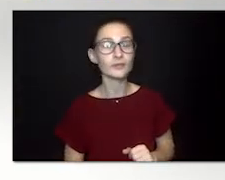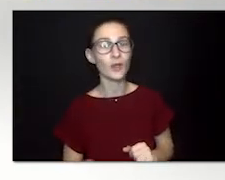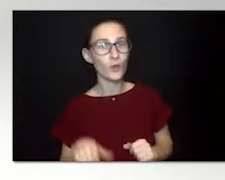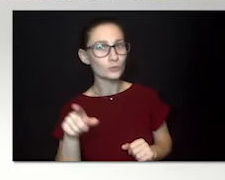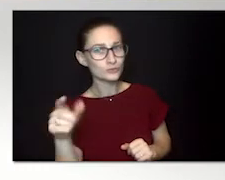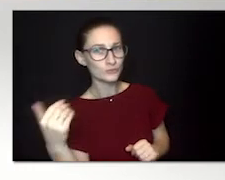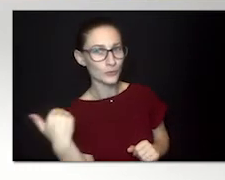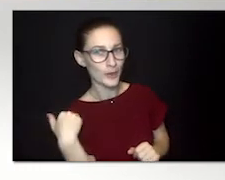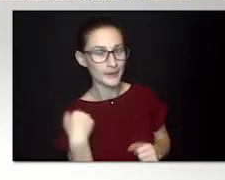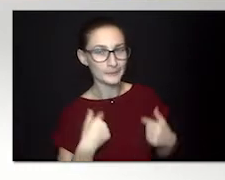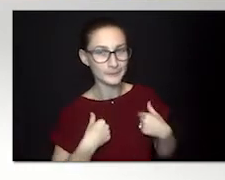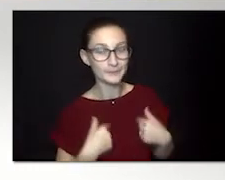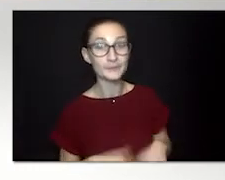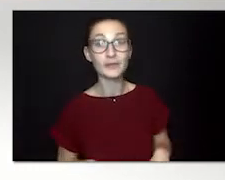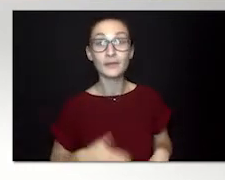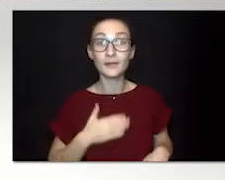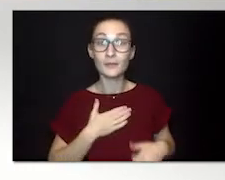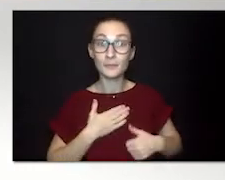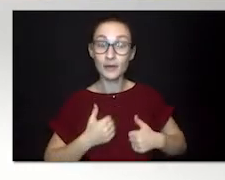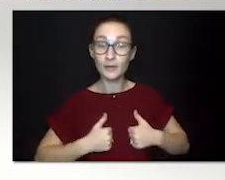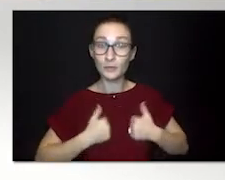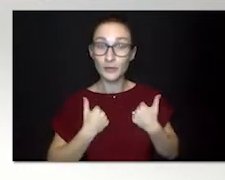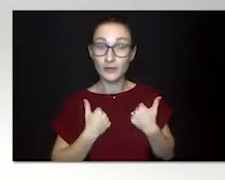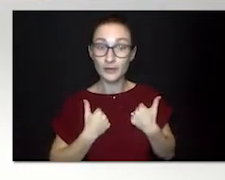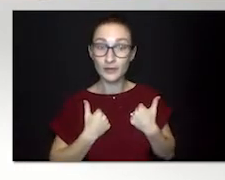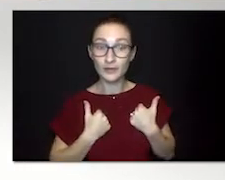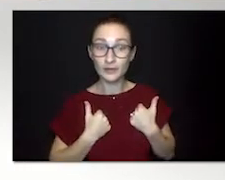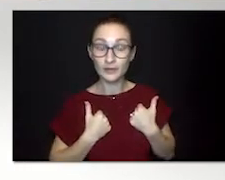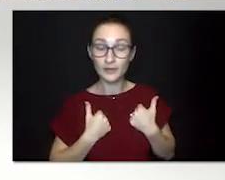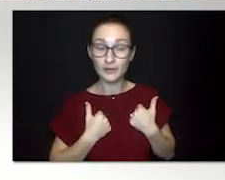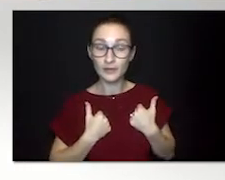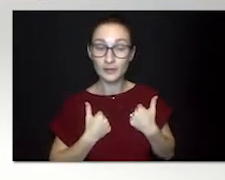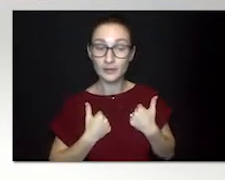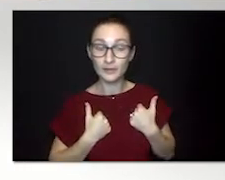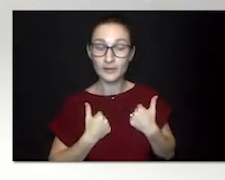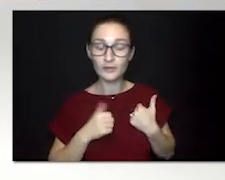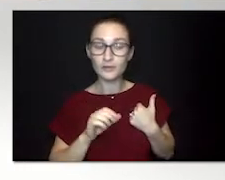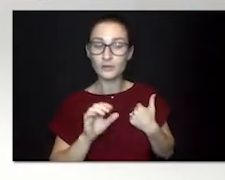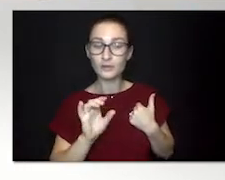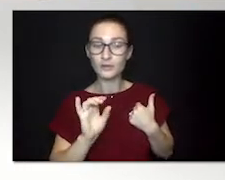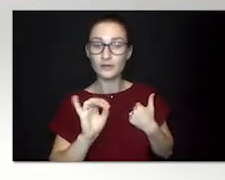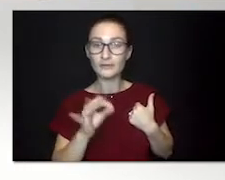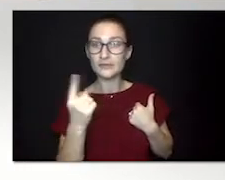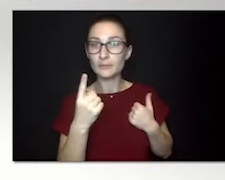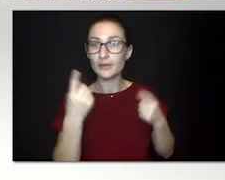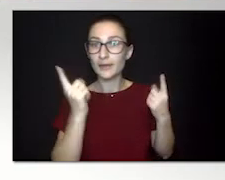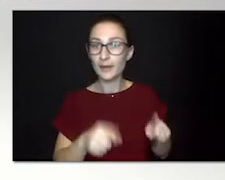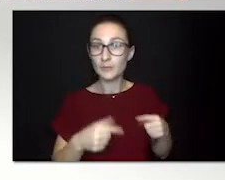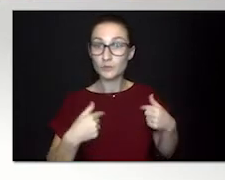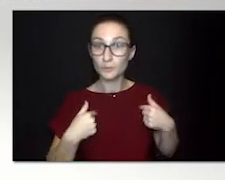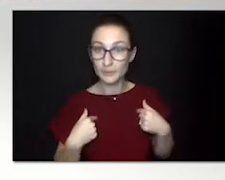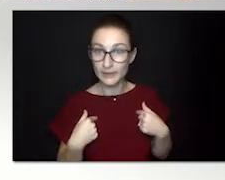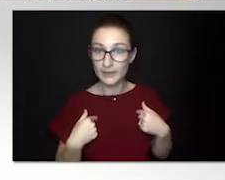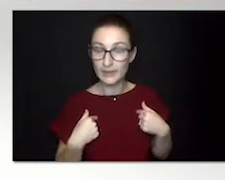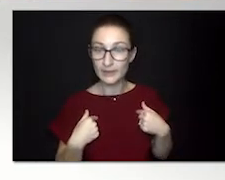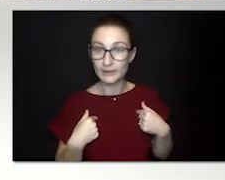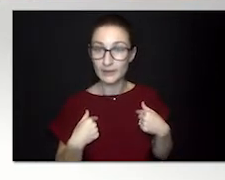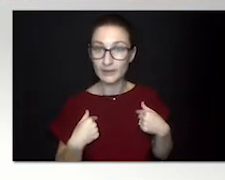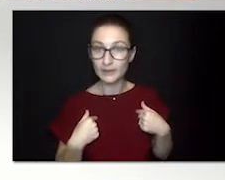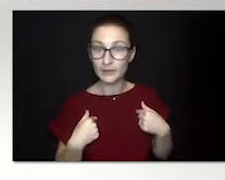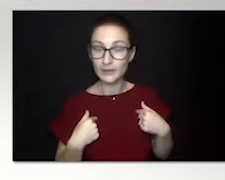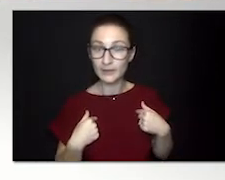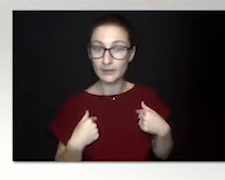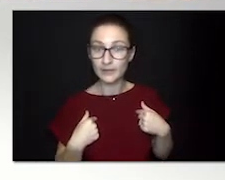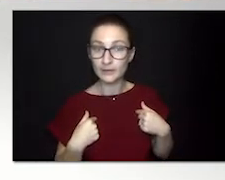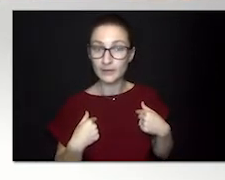she spurred something else. In my will, I have who I want to be the guardianship after if something happens to me. Will that suffice, or